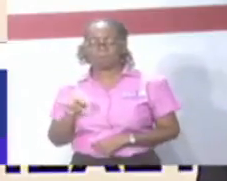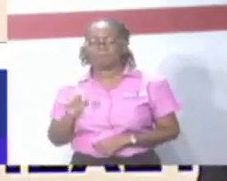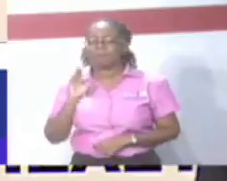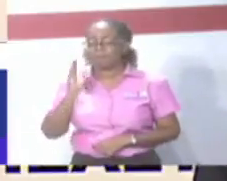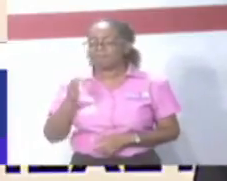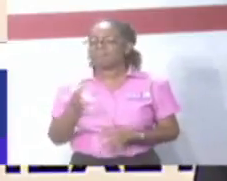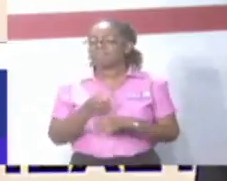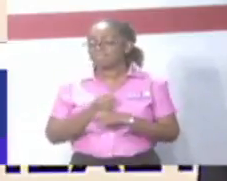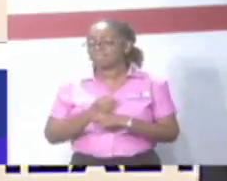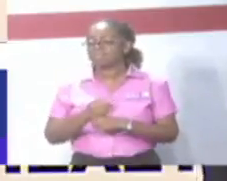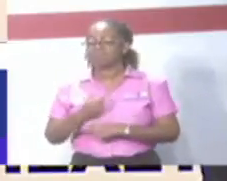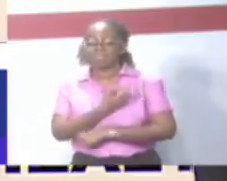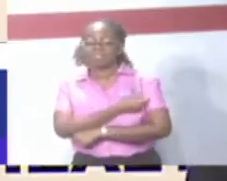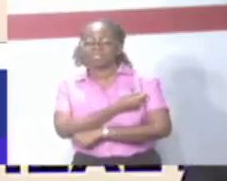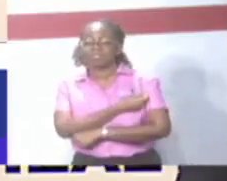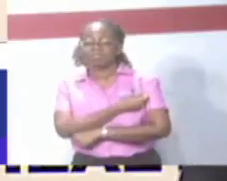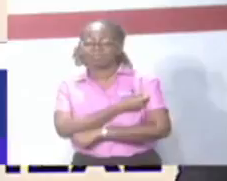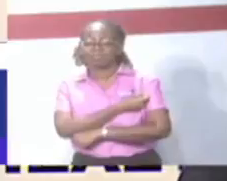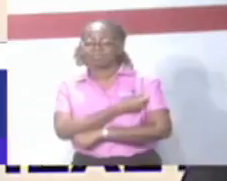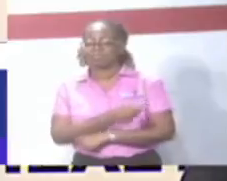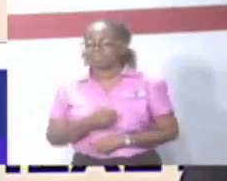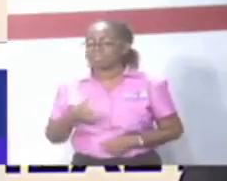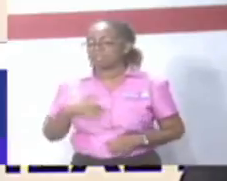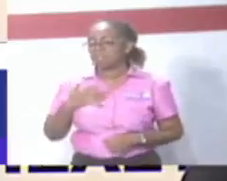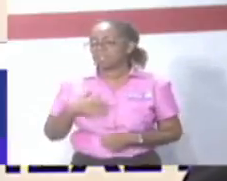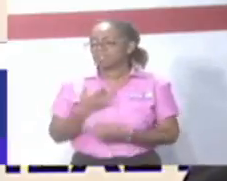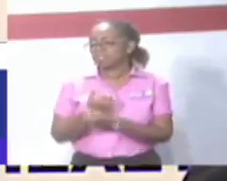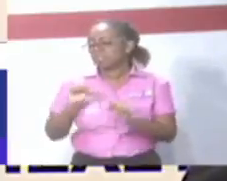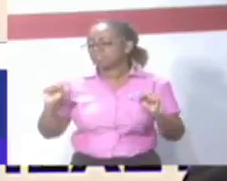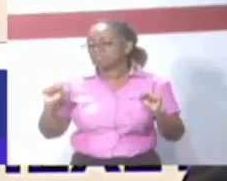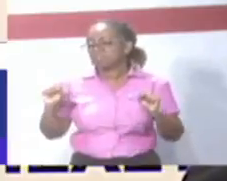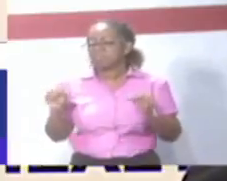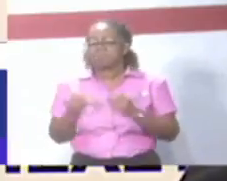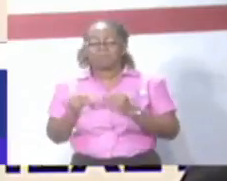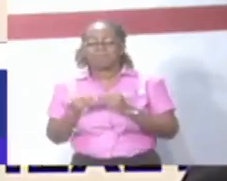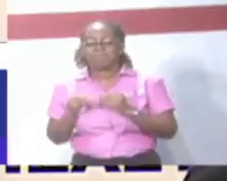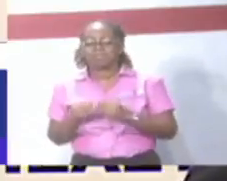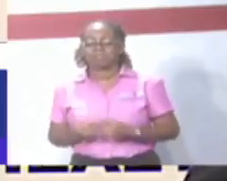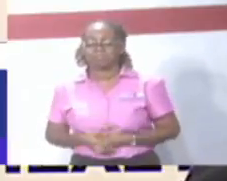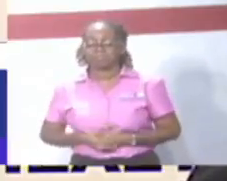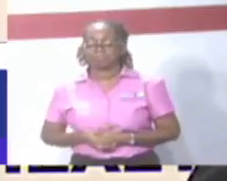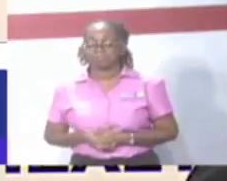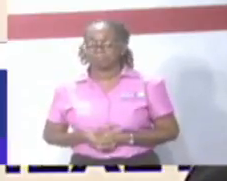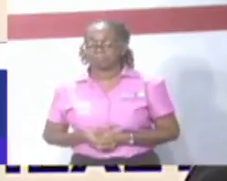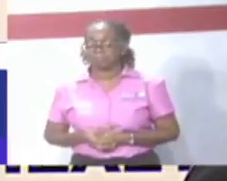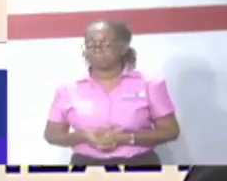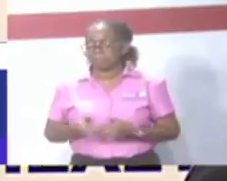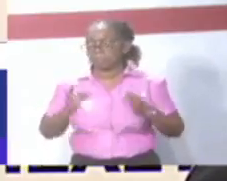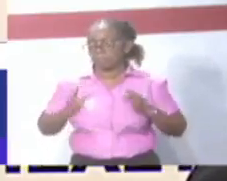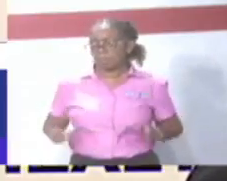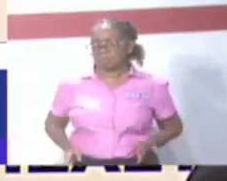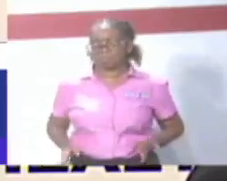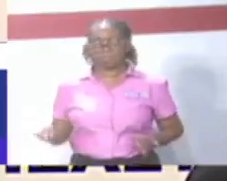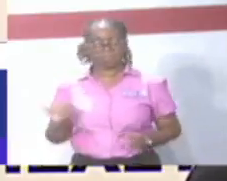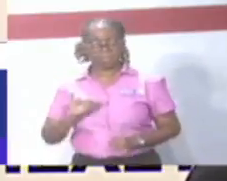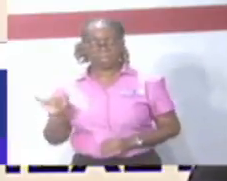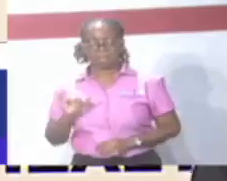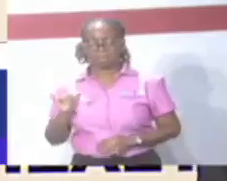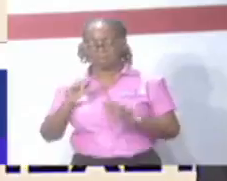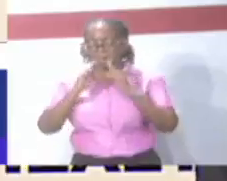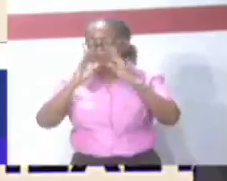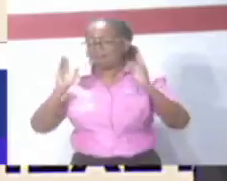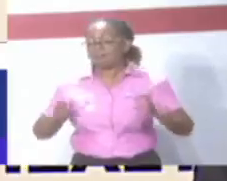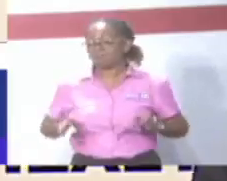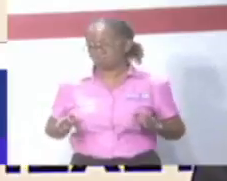board? Let's just recap something here. Our bodies are like a house, a well-fortified house. Have